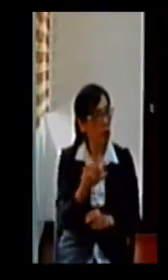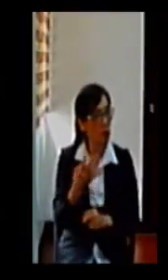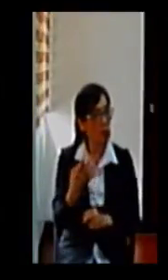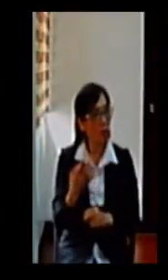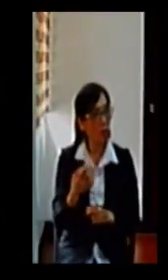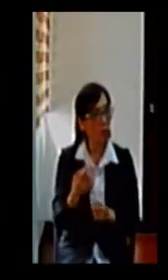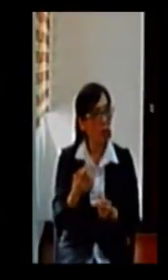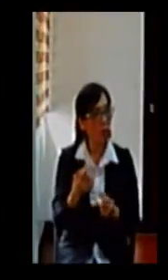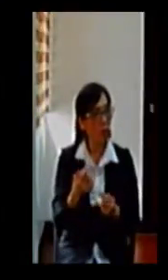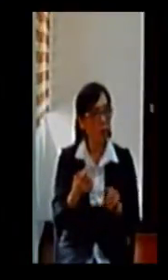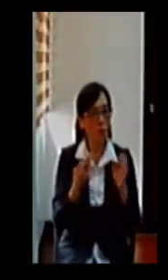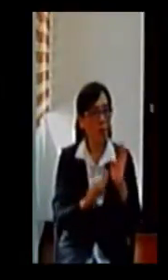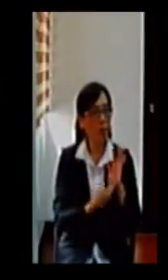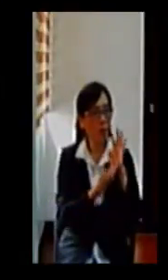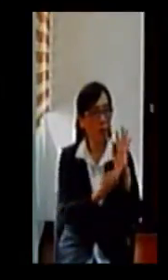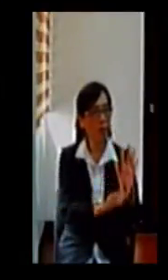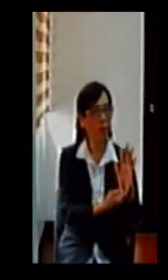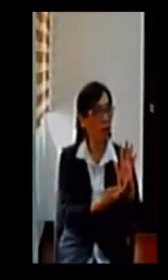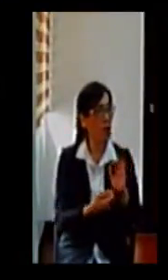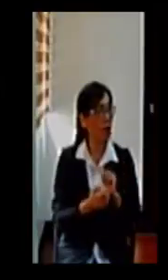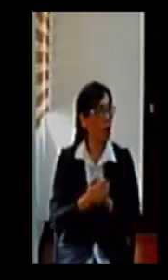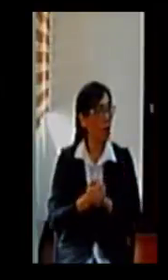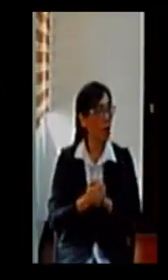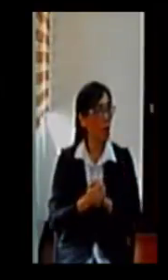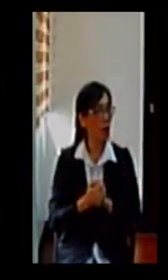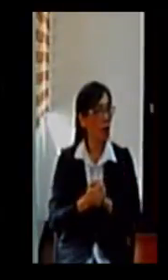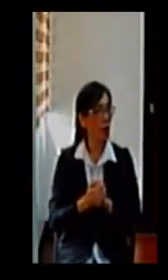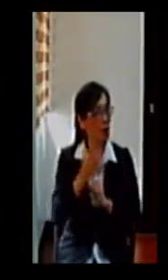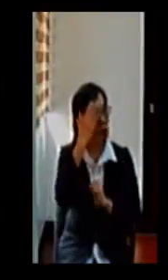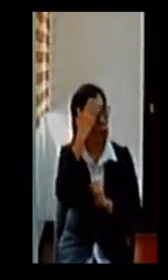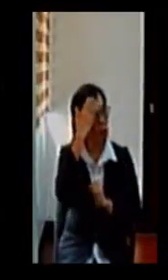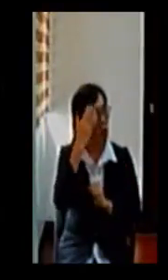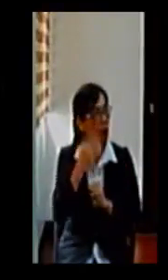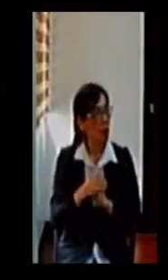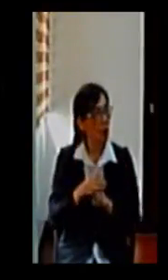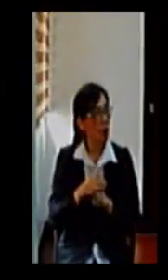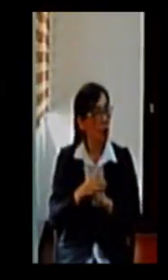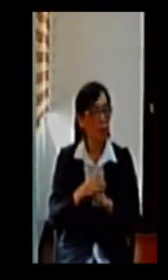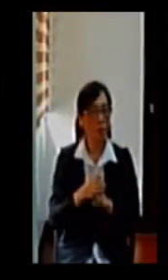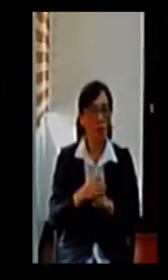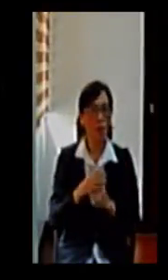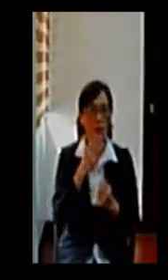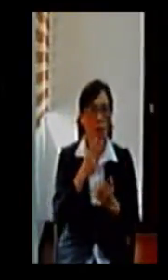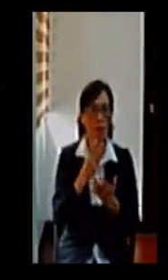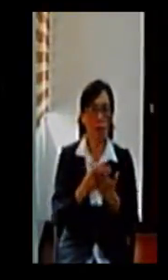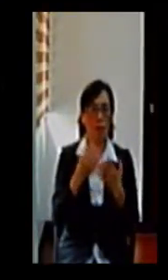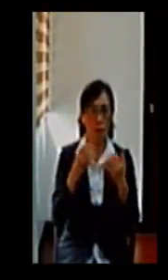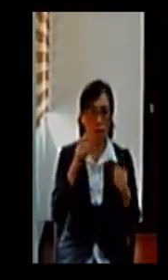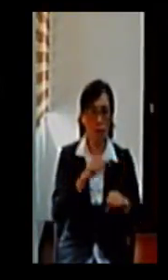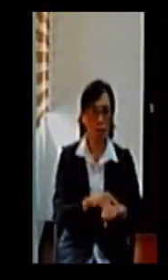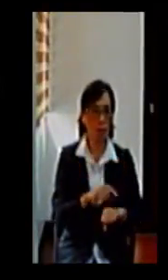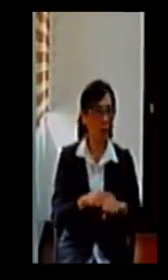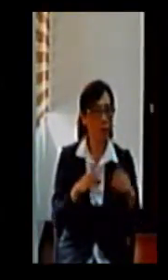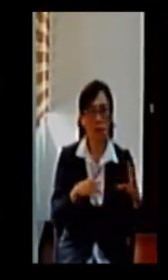or what percentage is acceleration, if you know. Well, at the moment, we do not